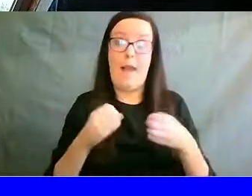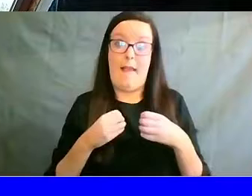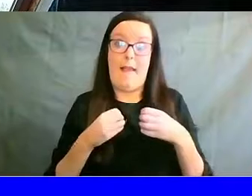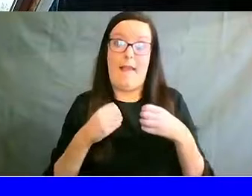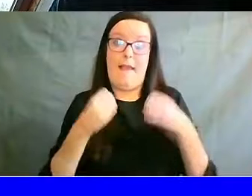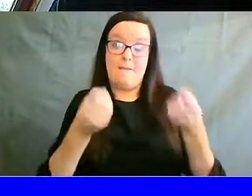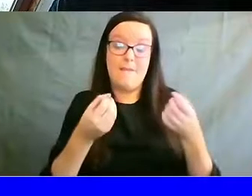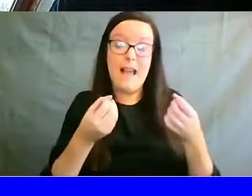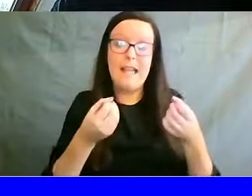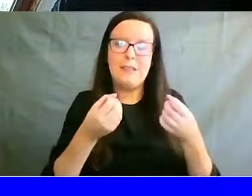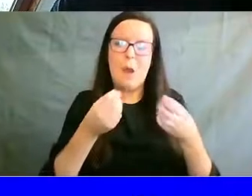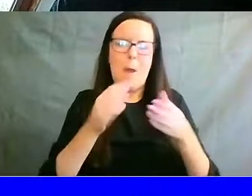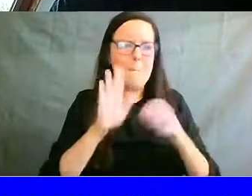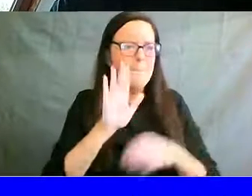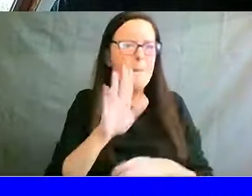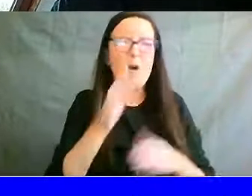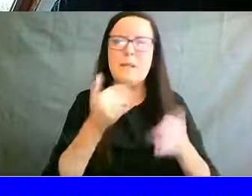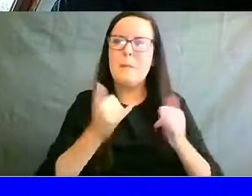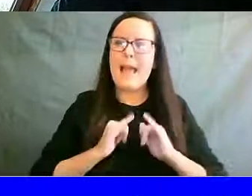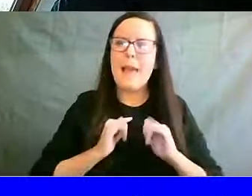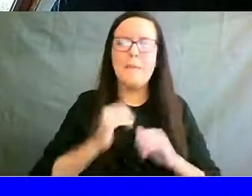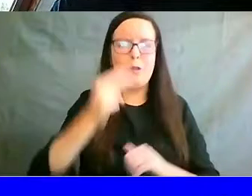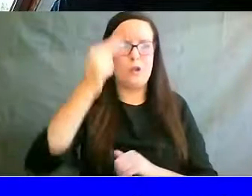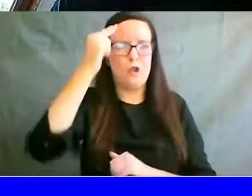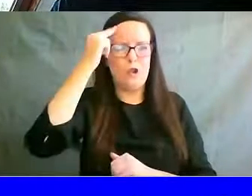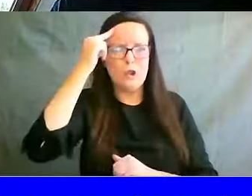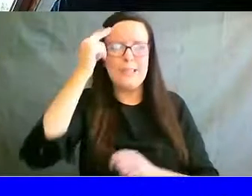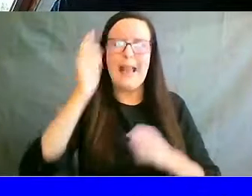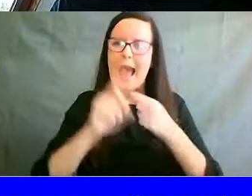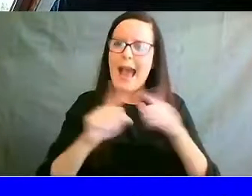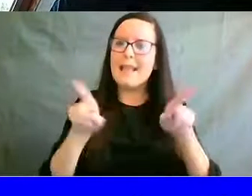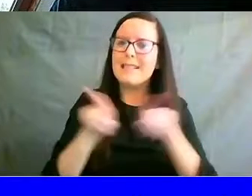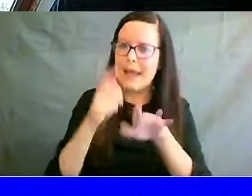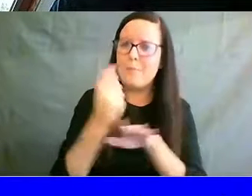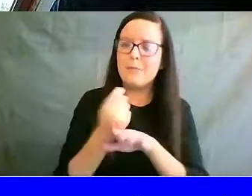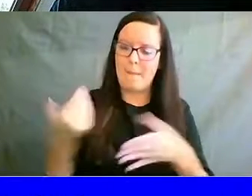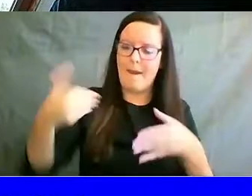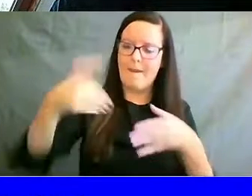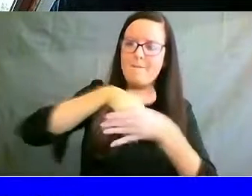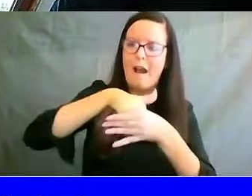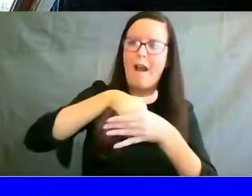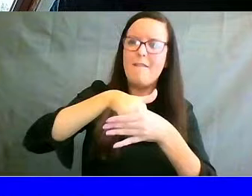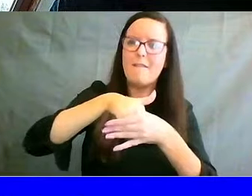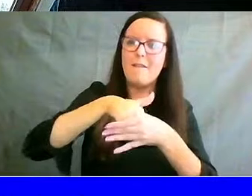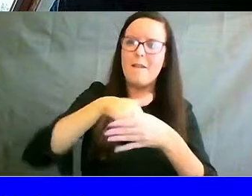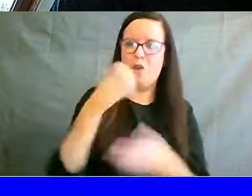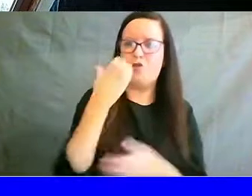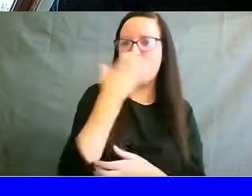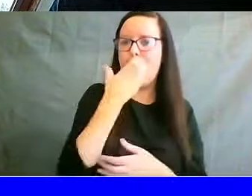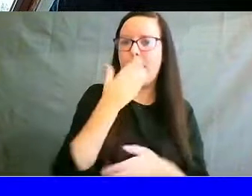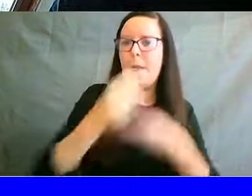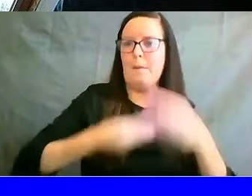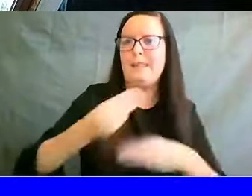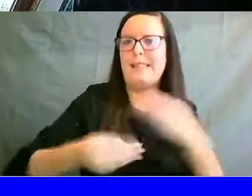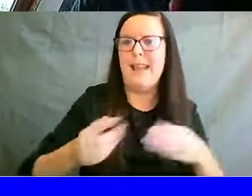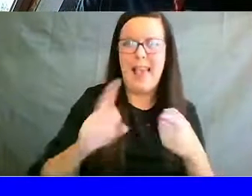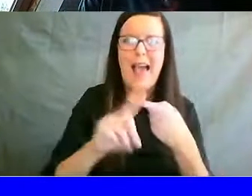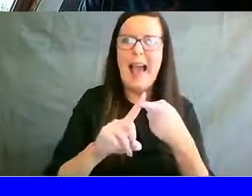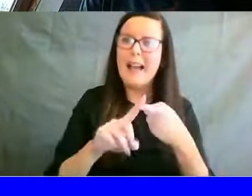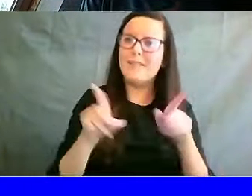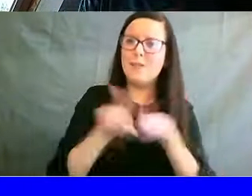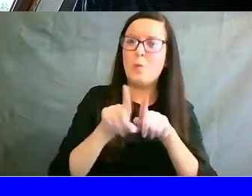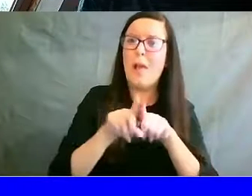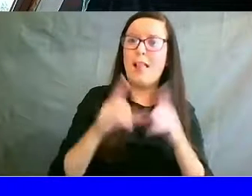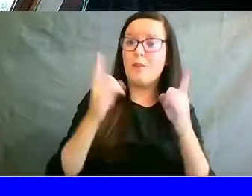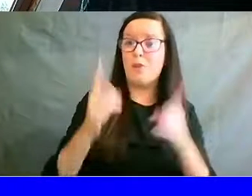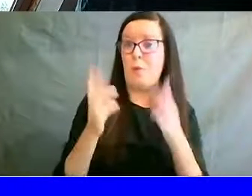to understand and be involved in criminal proceedings. And it's also a right under the Human Rights. It's also a right under the